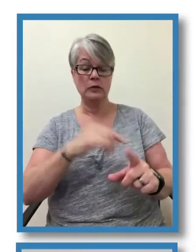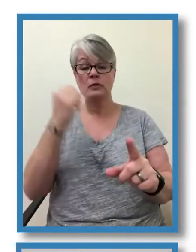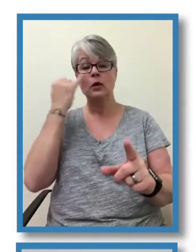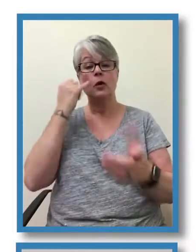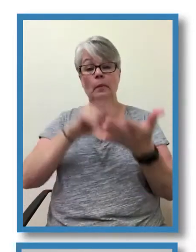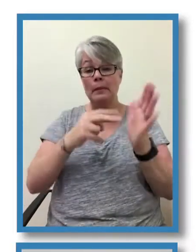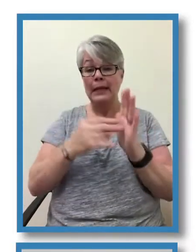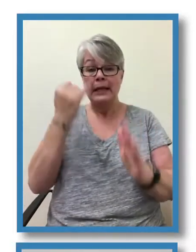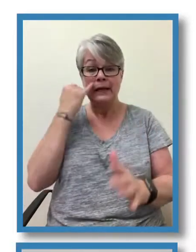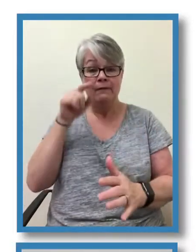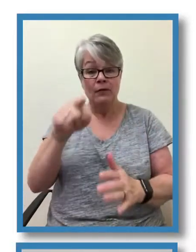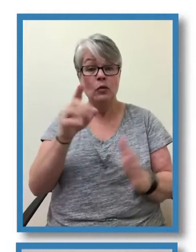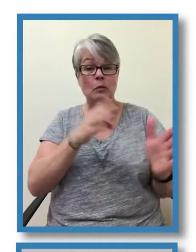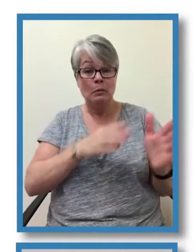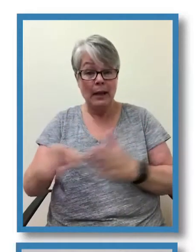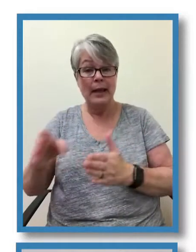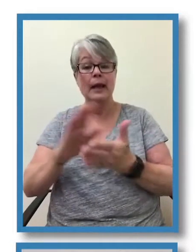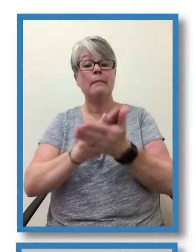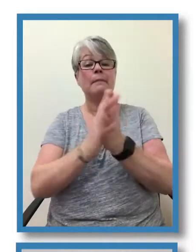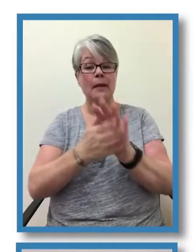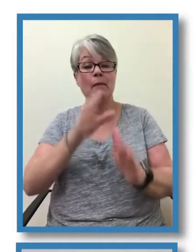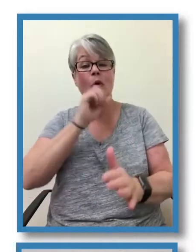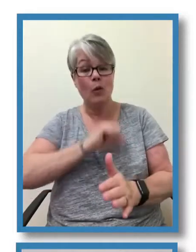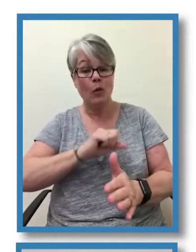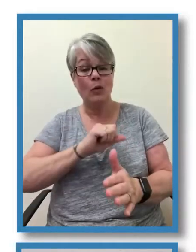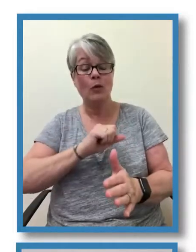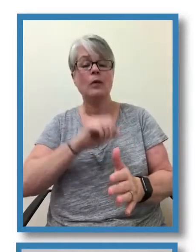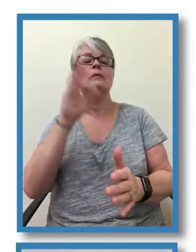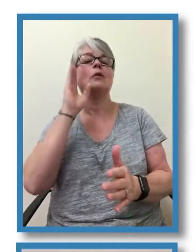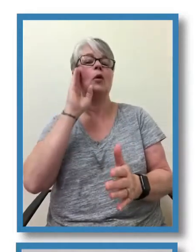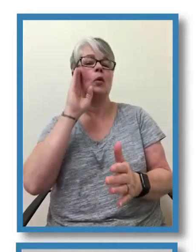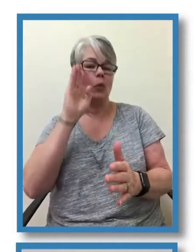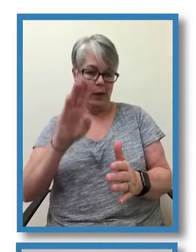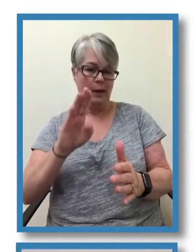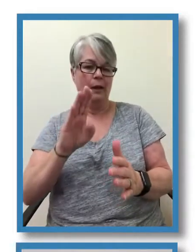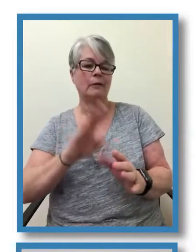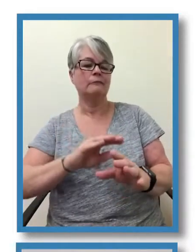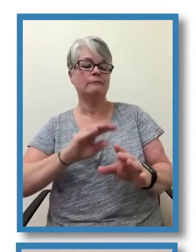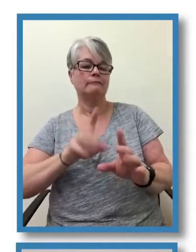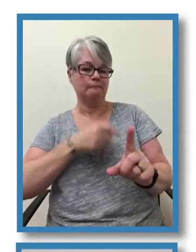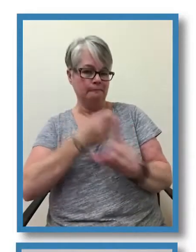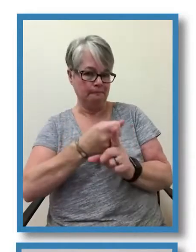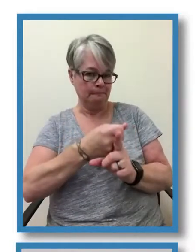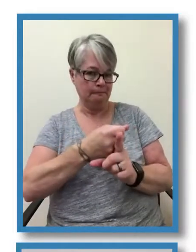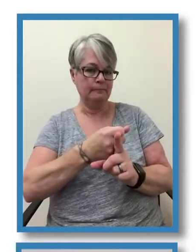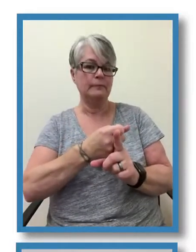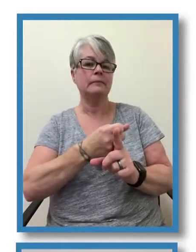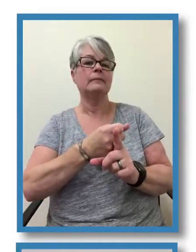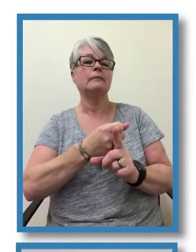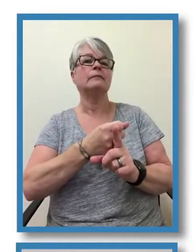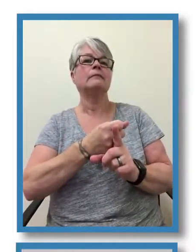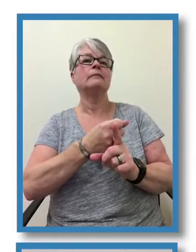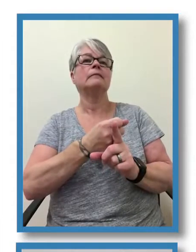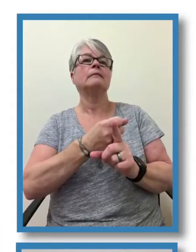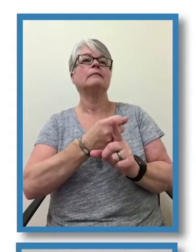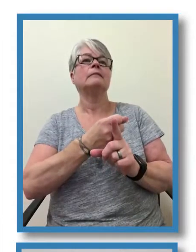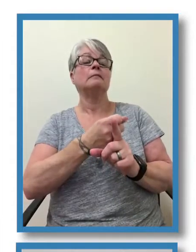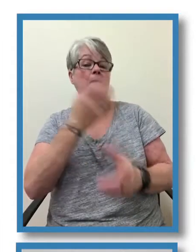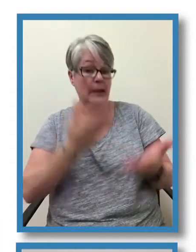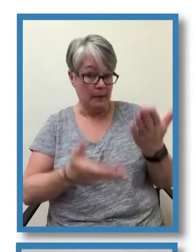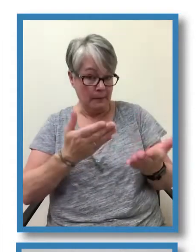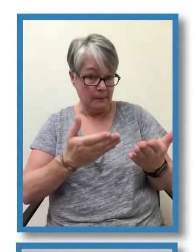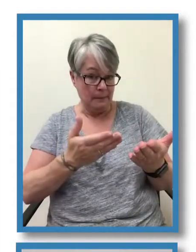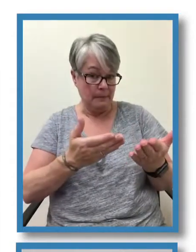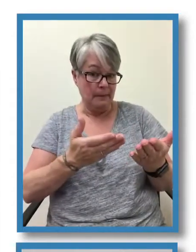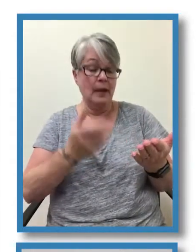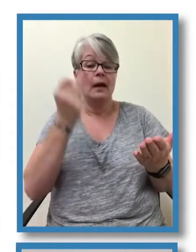some of the things on the right to try and make things less likely that you will develop cognitive